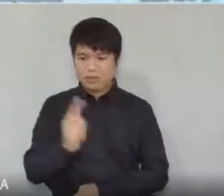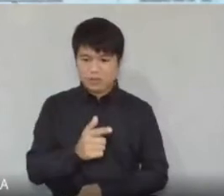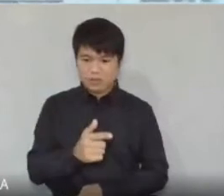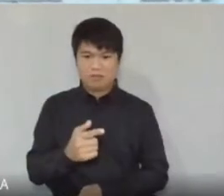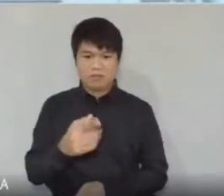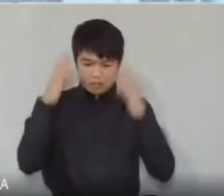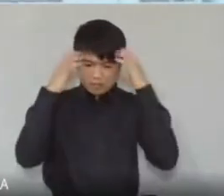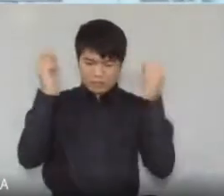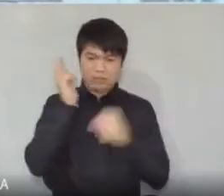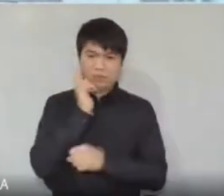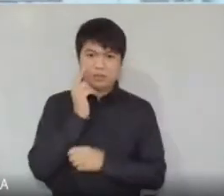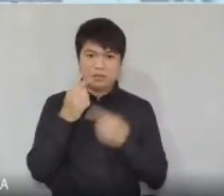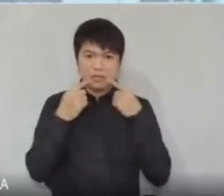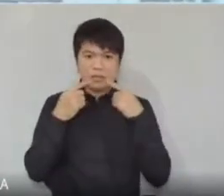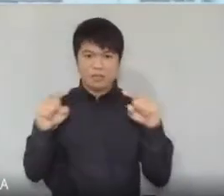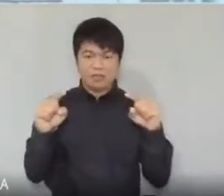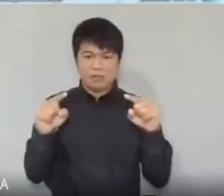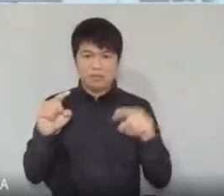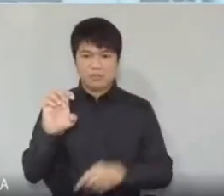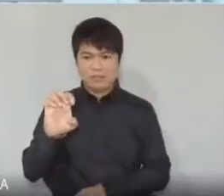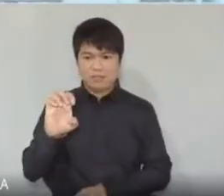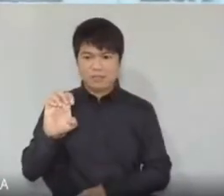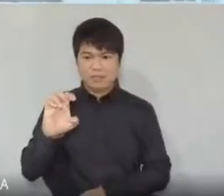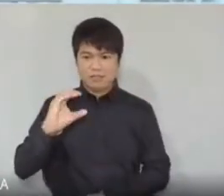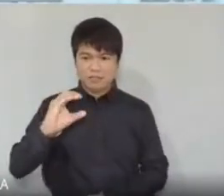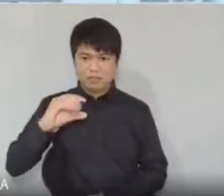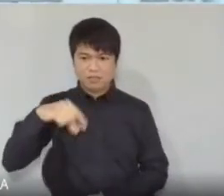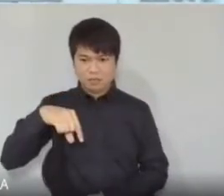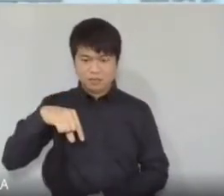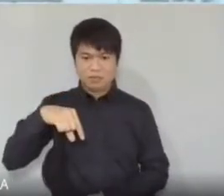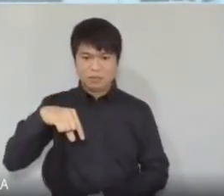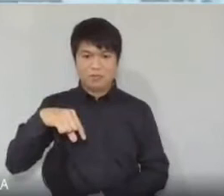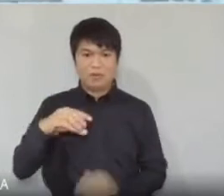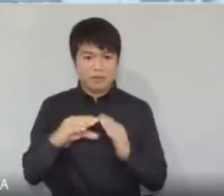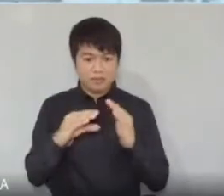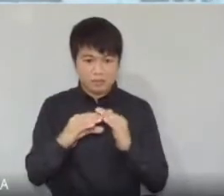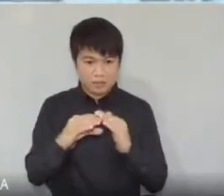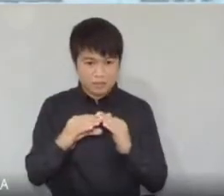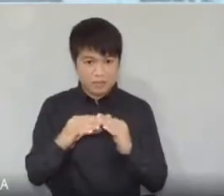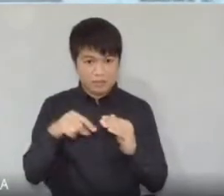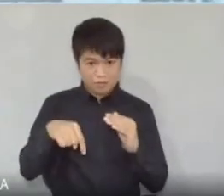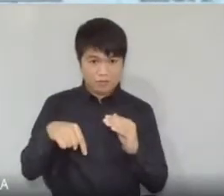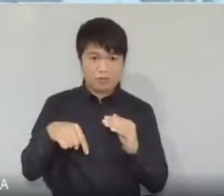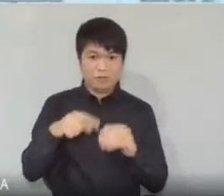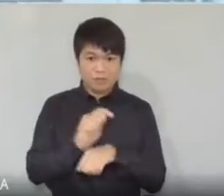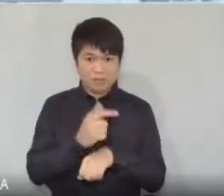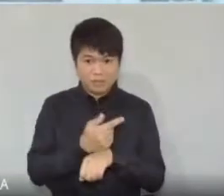have 31 health centers and 3 super centers. Each were provided with the service